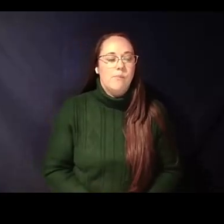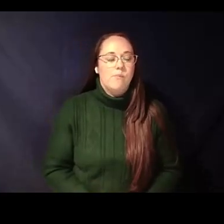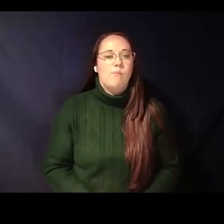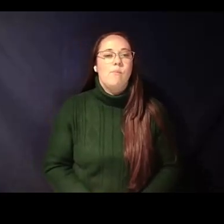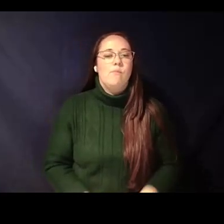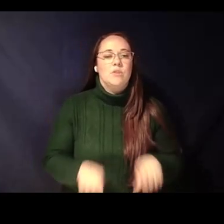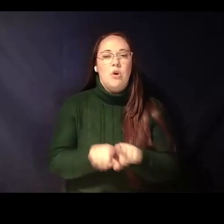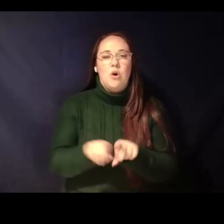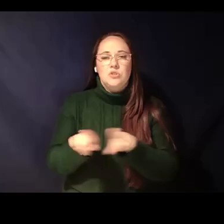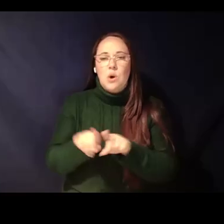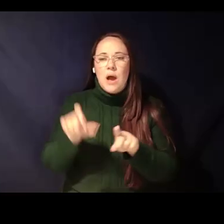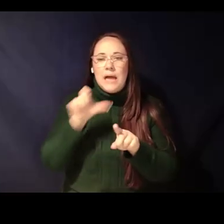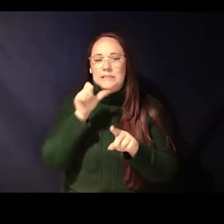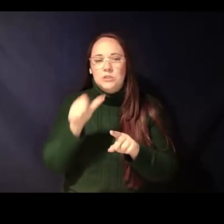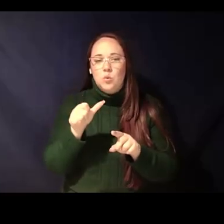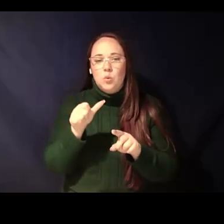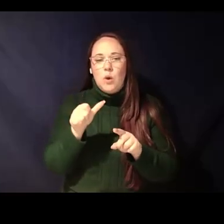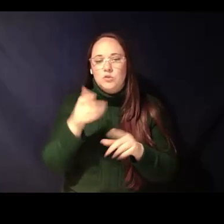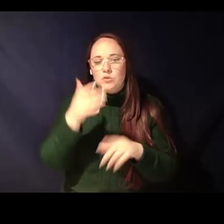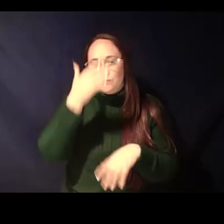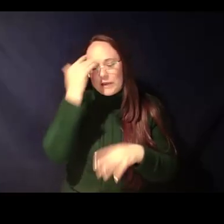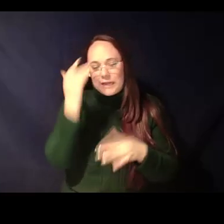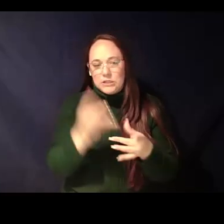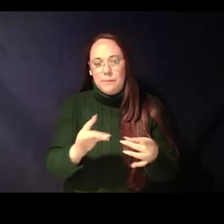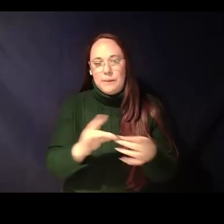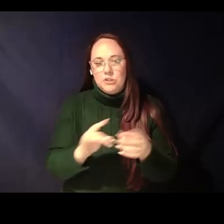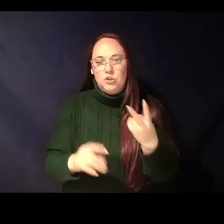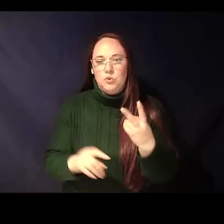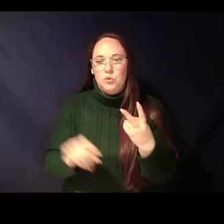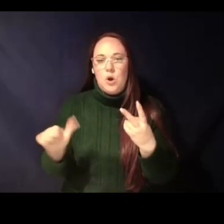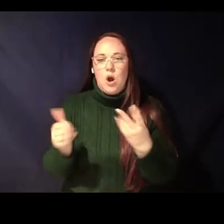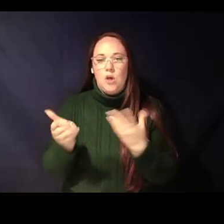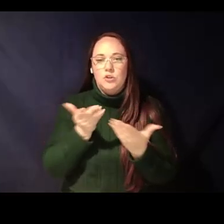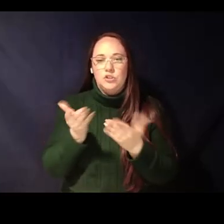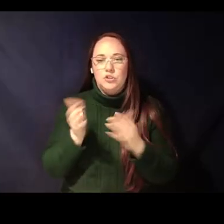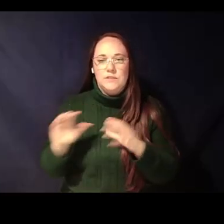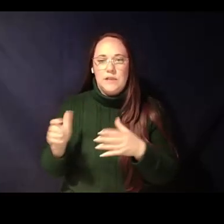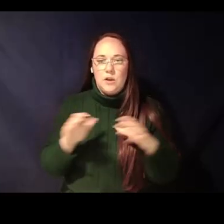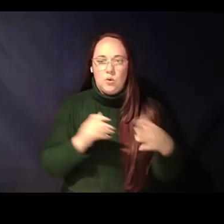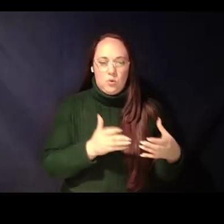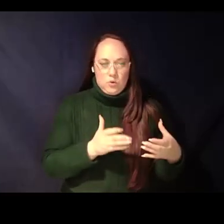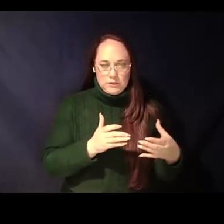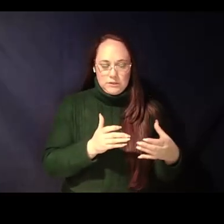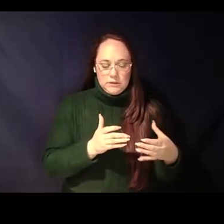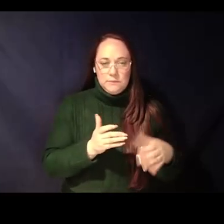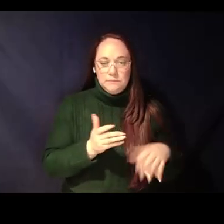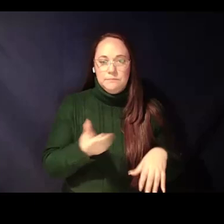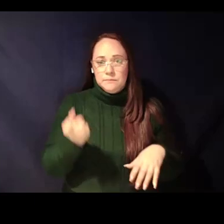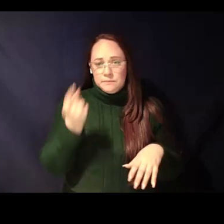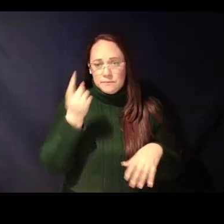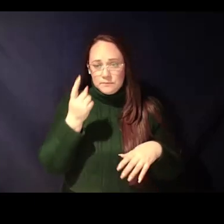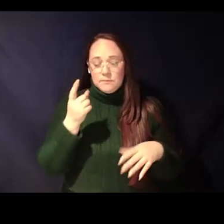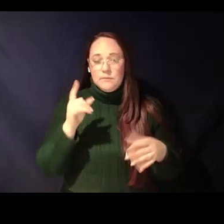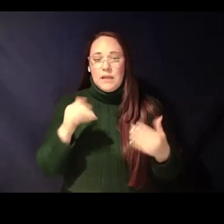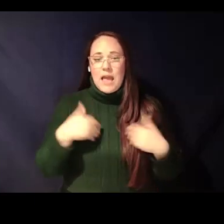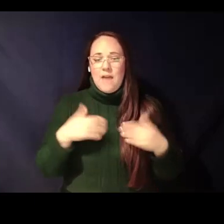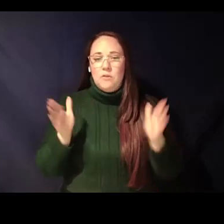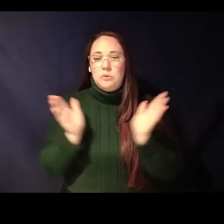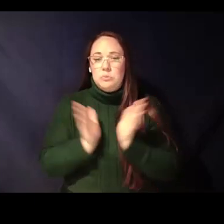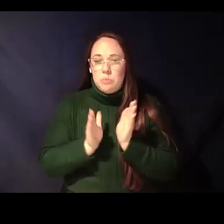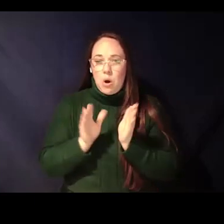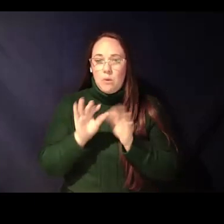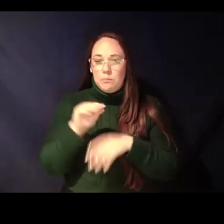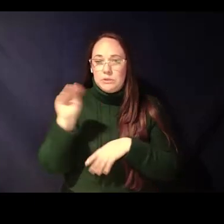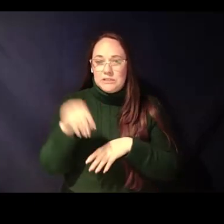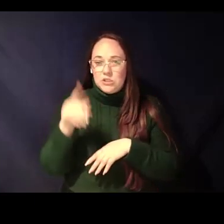go too far without calling out two other additional service categories, which, while they make up a small percentage of